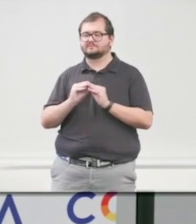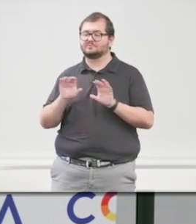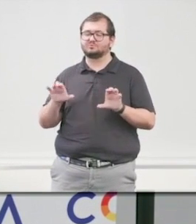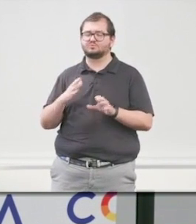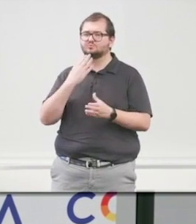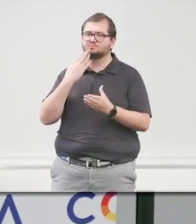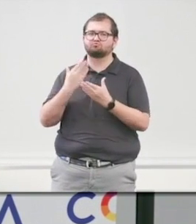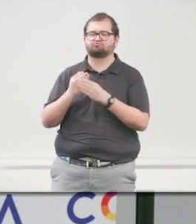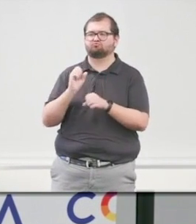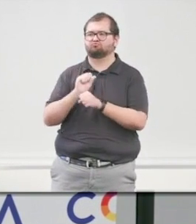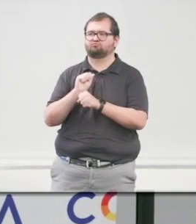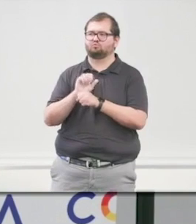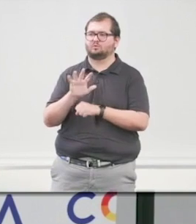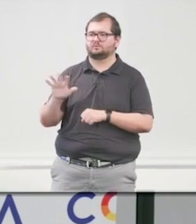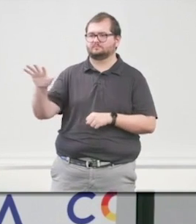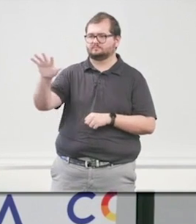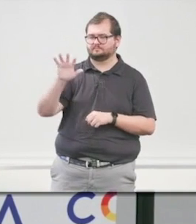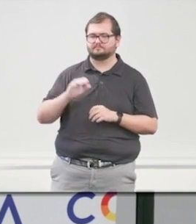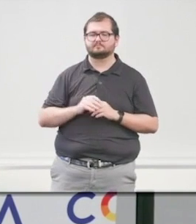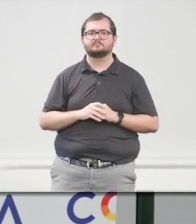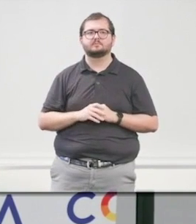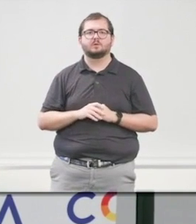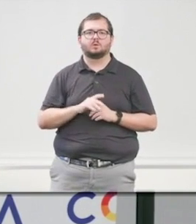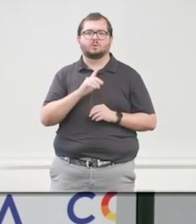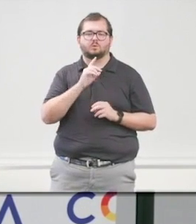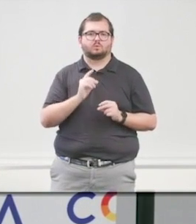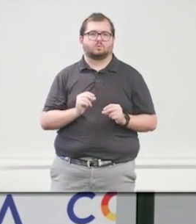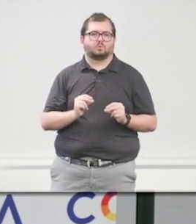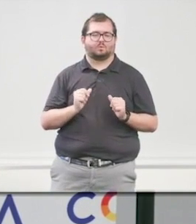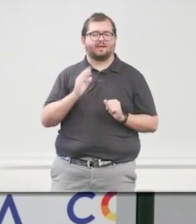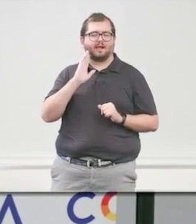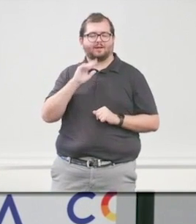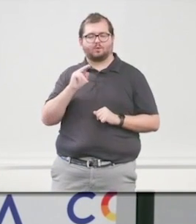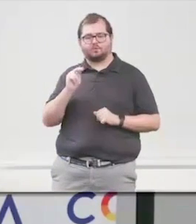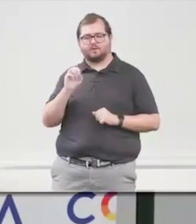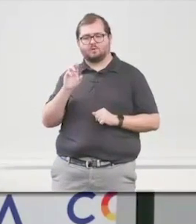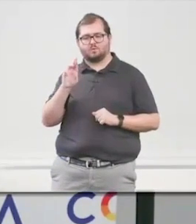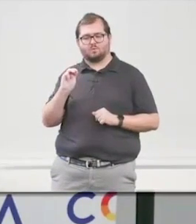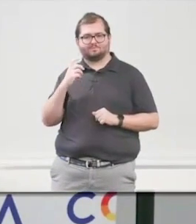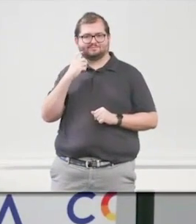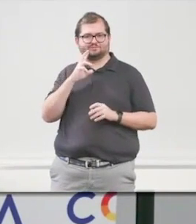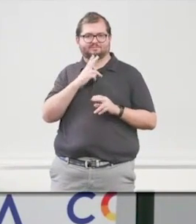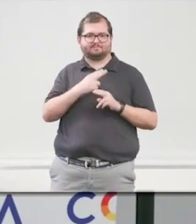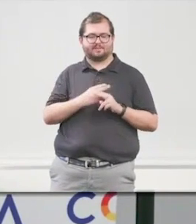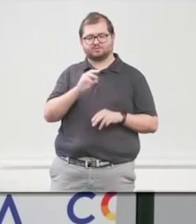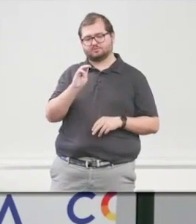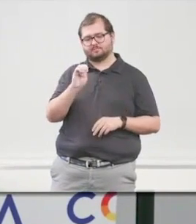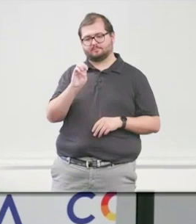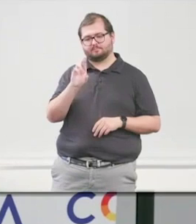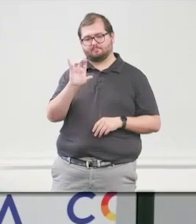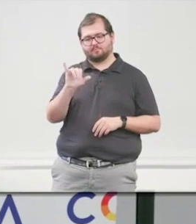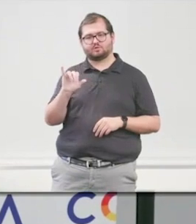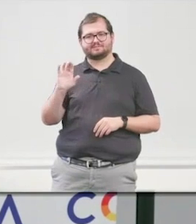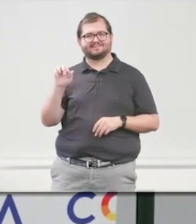community. So just a real quick on, I know Norm spoke just briefly about MercyCare, which is the organization that I have